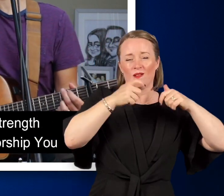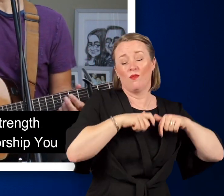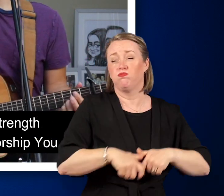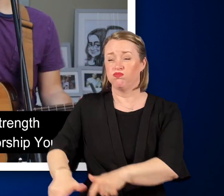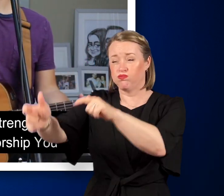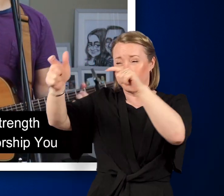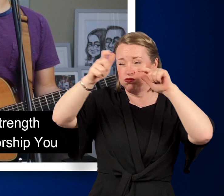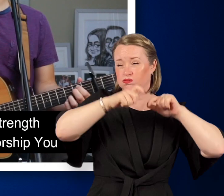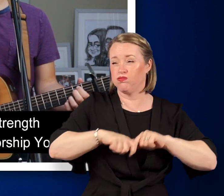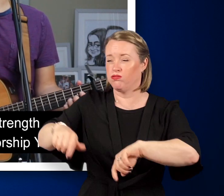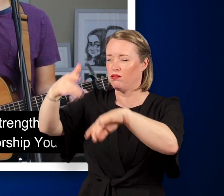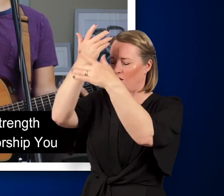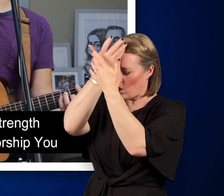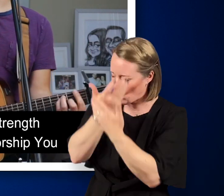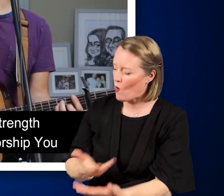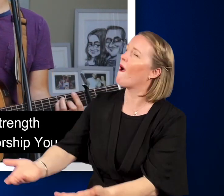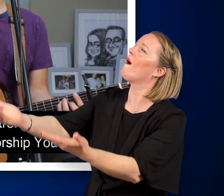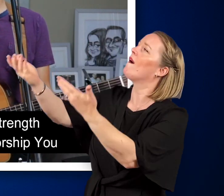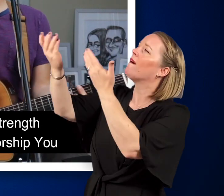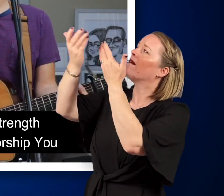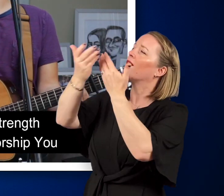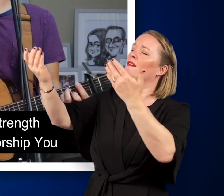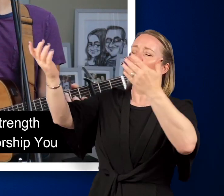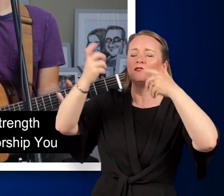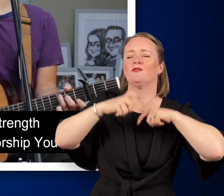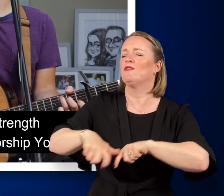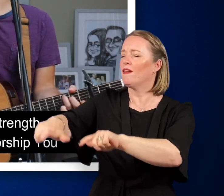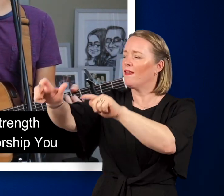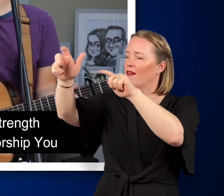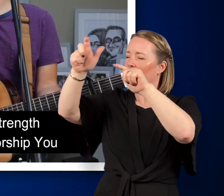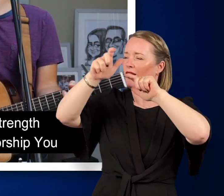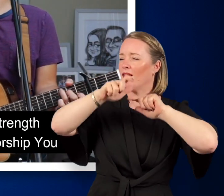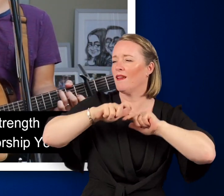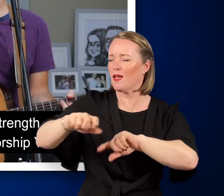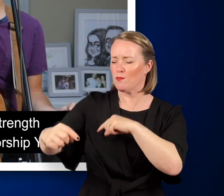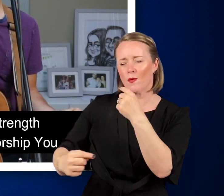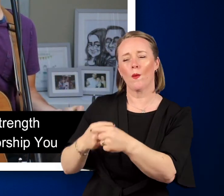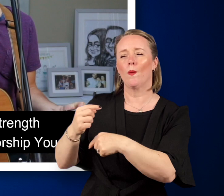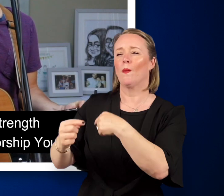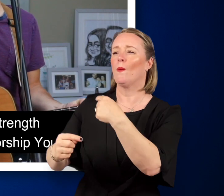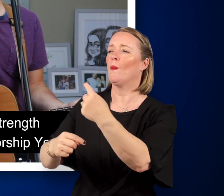Cease to worship.